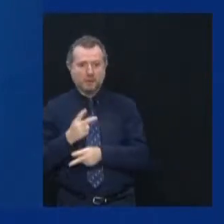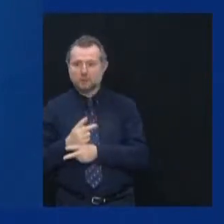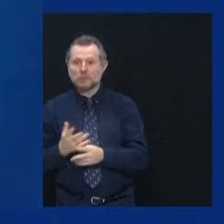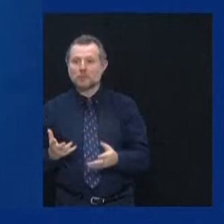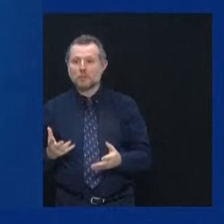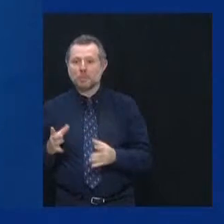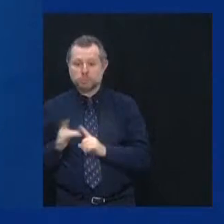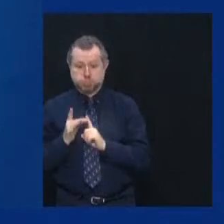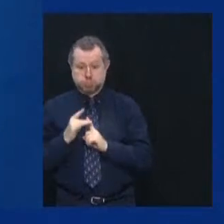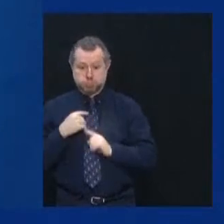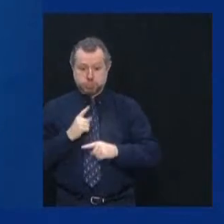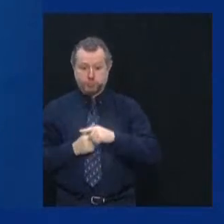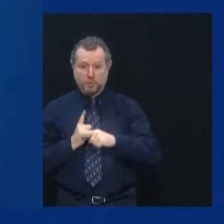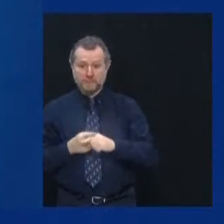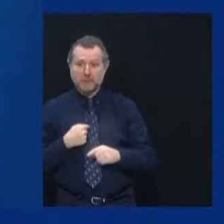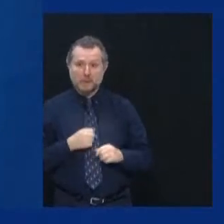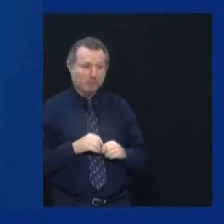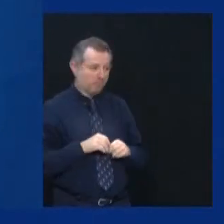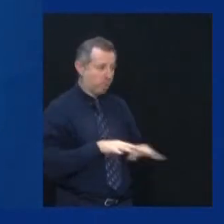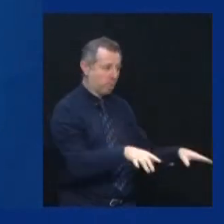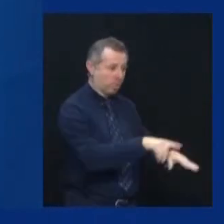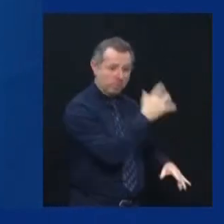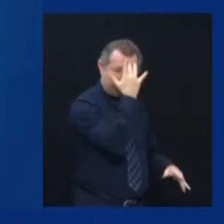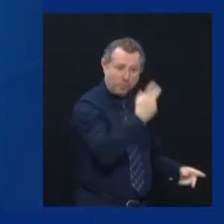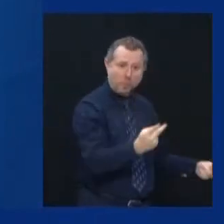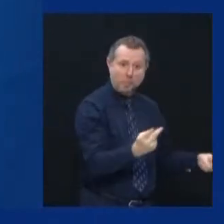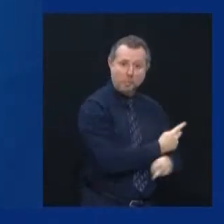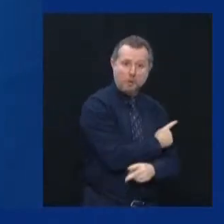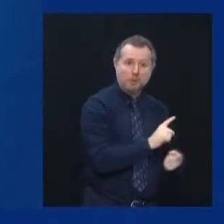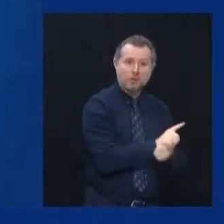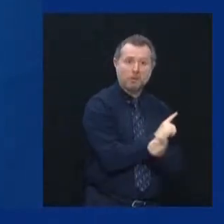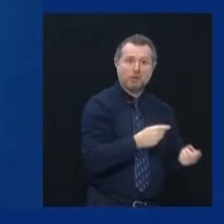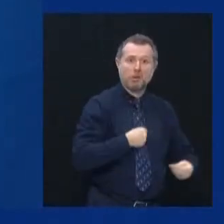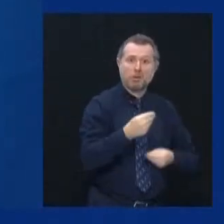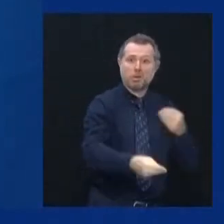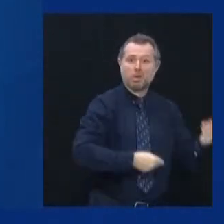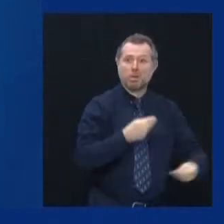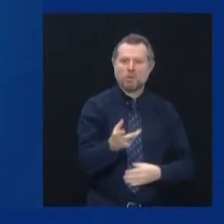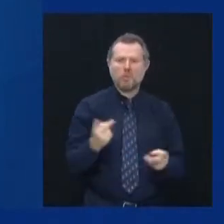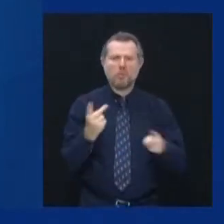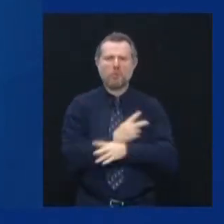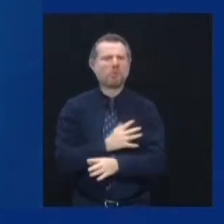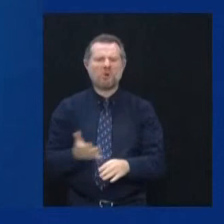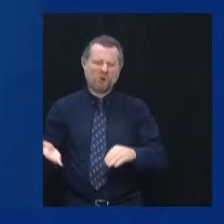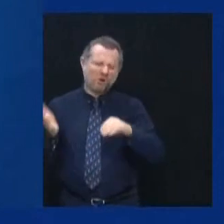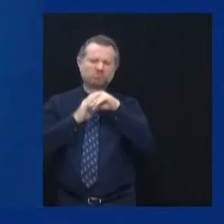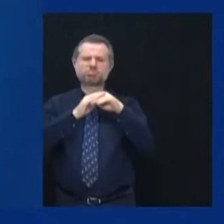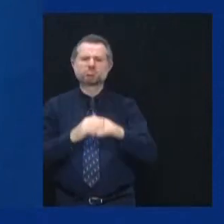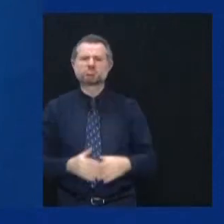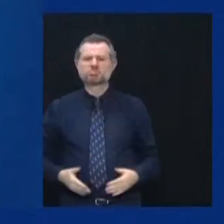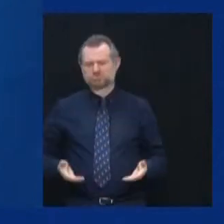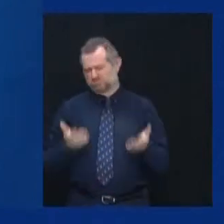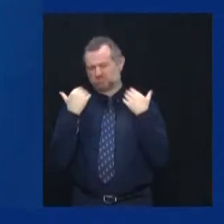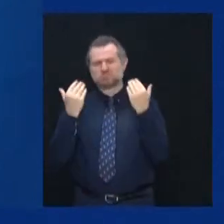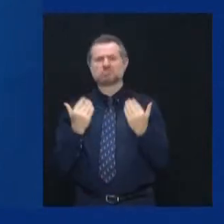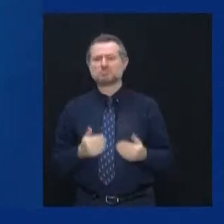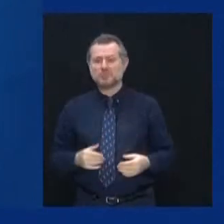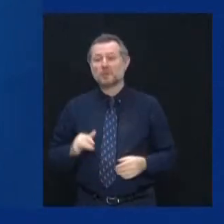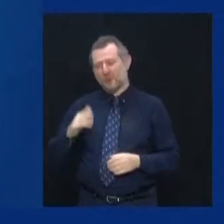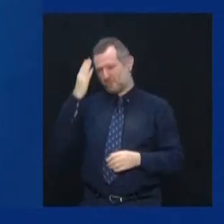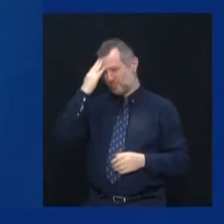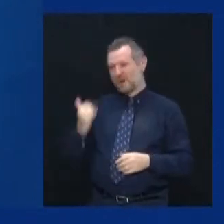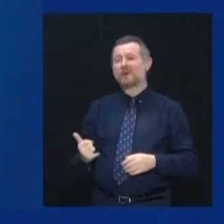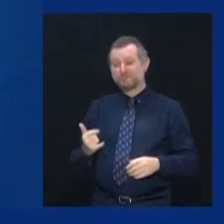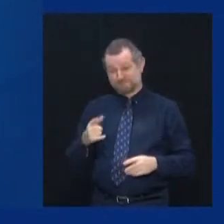they don't know it, they are then super spreaders. So put the mask on the hospital